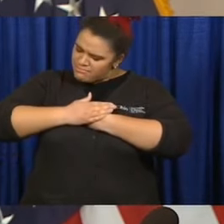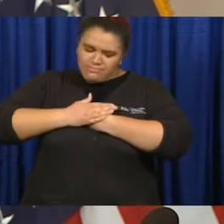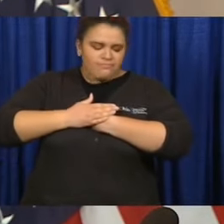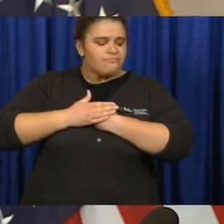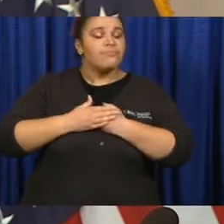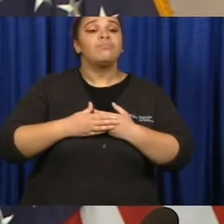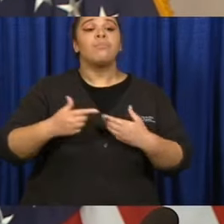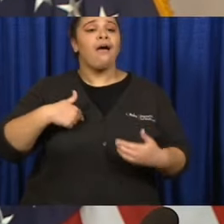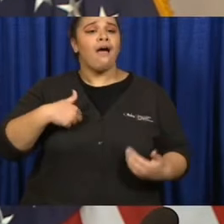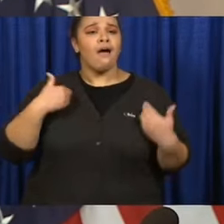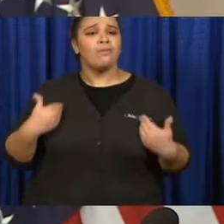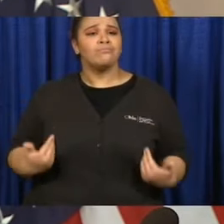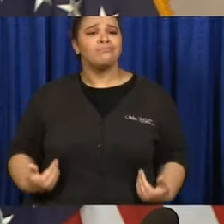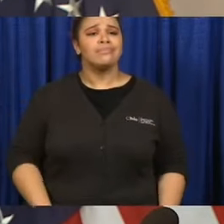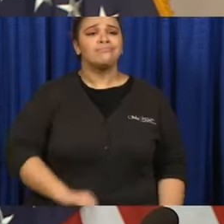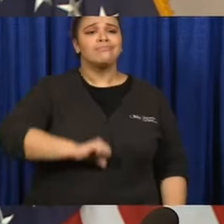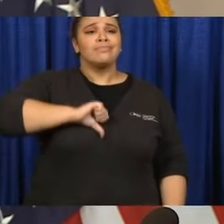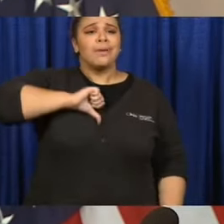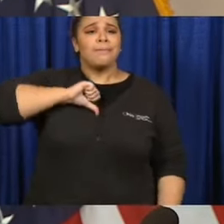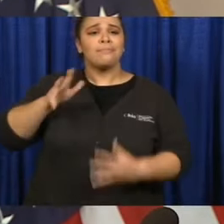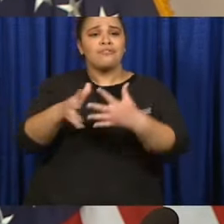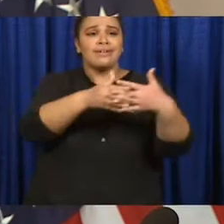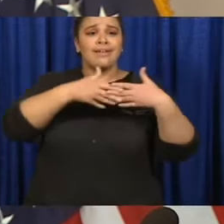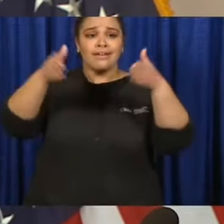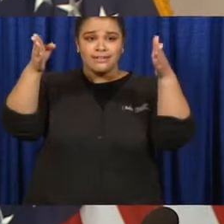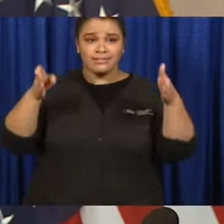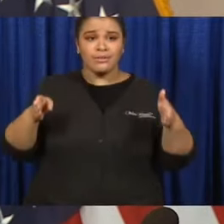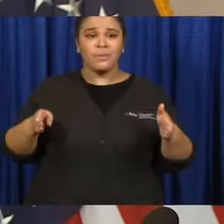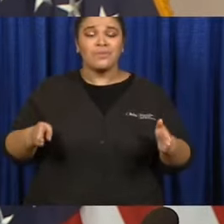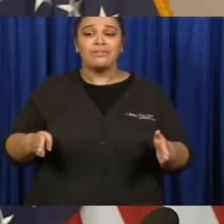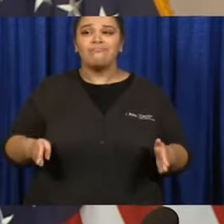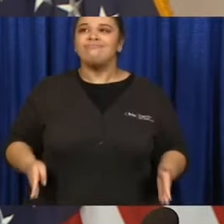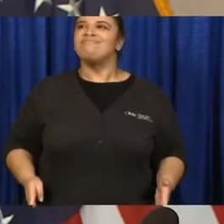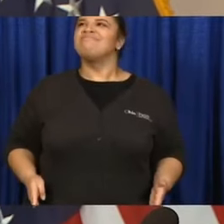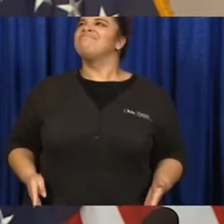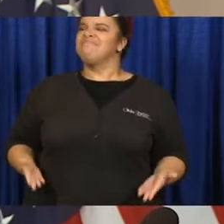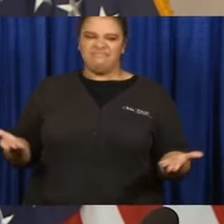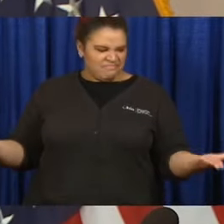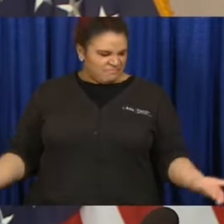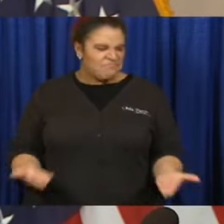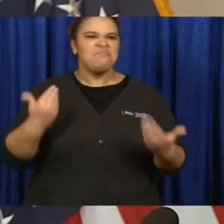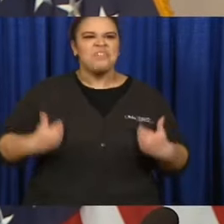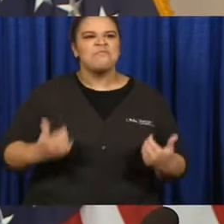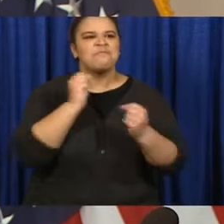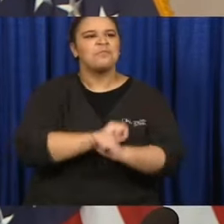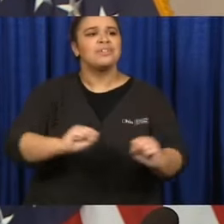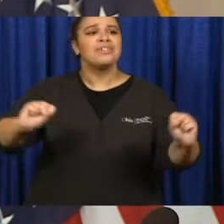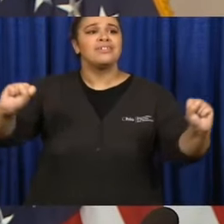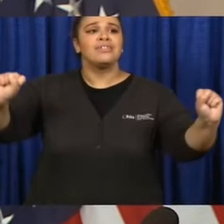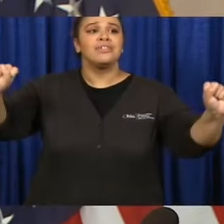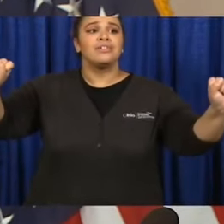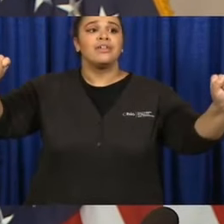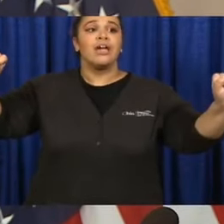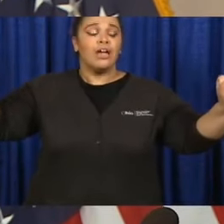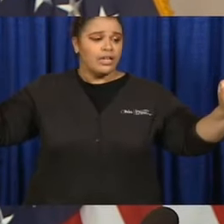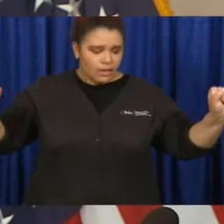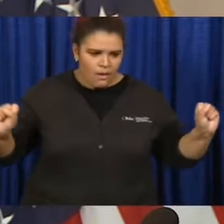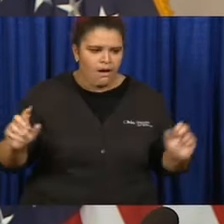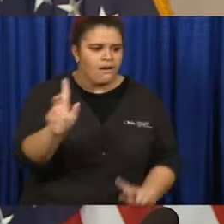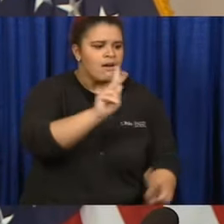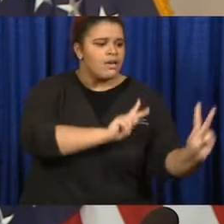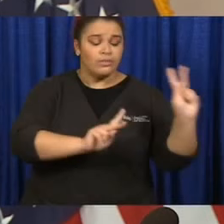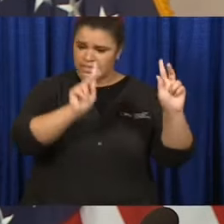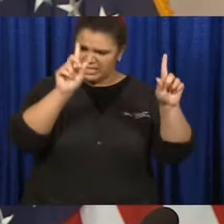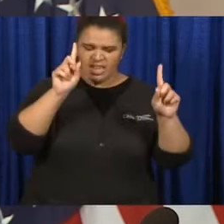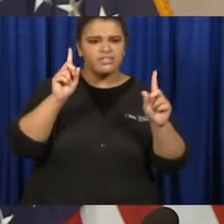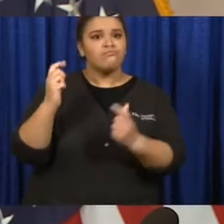away. And I'm proud to be an American, where at least I know I'm free. And I